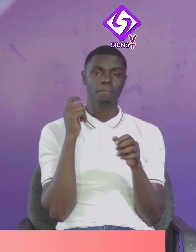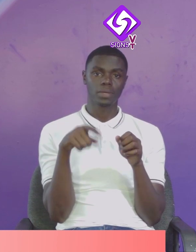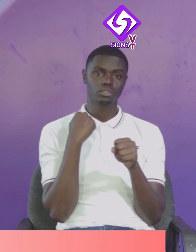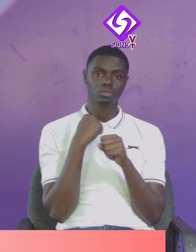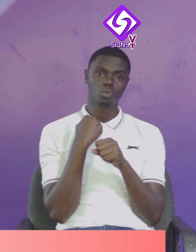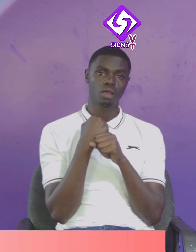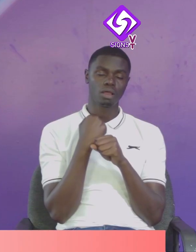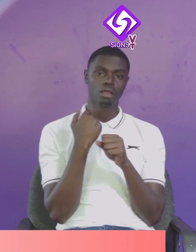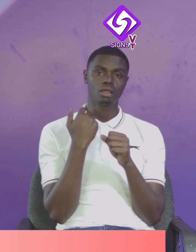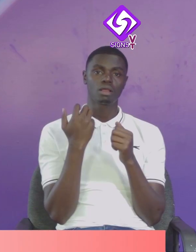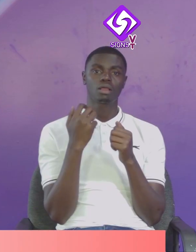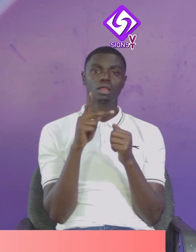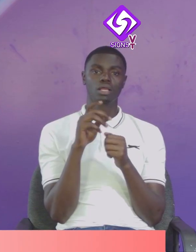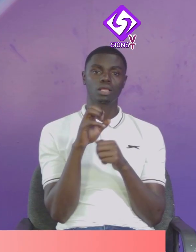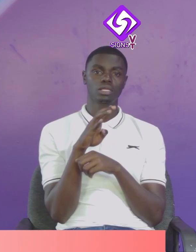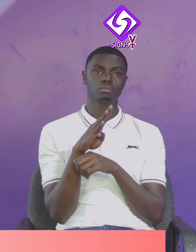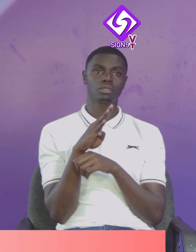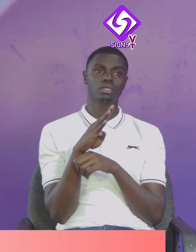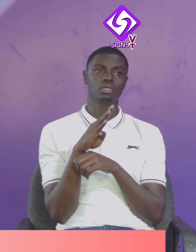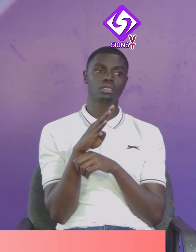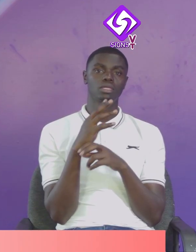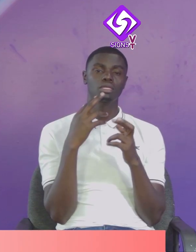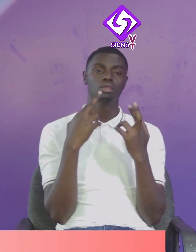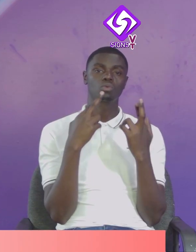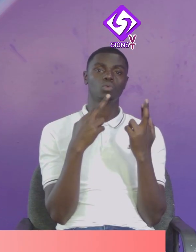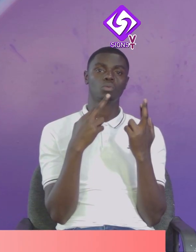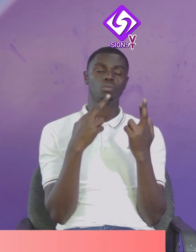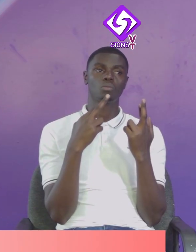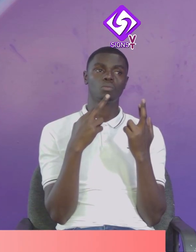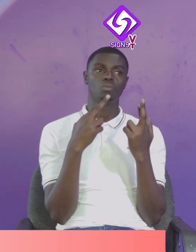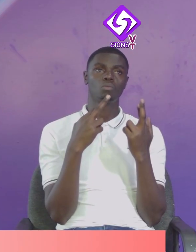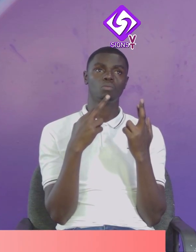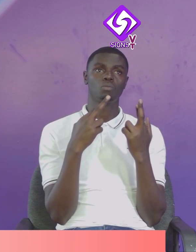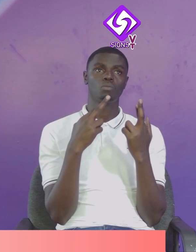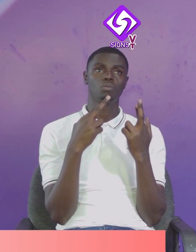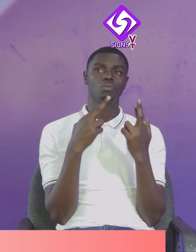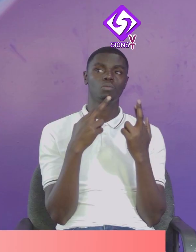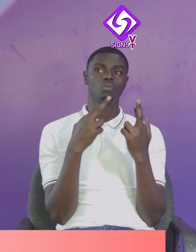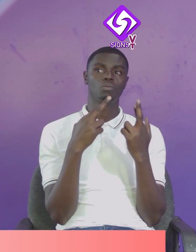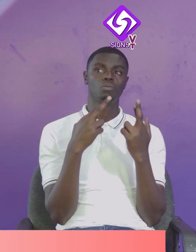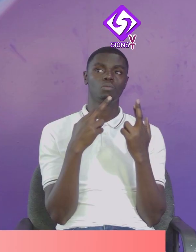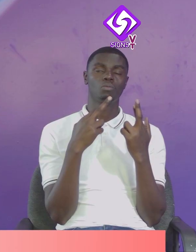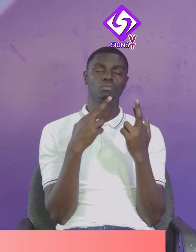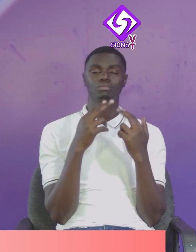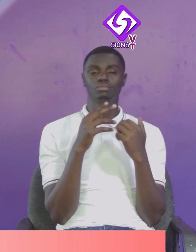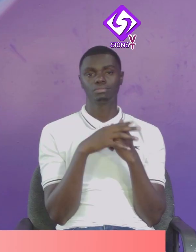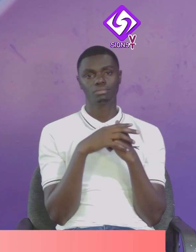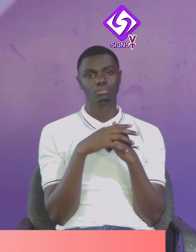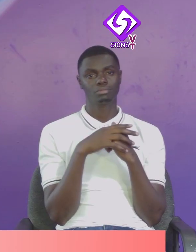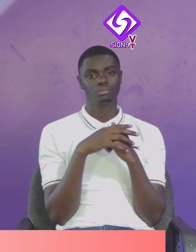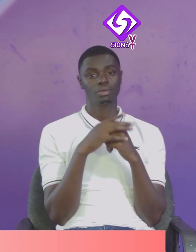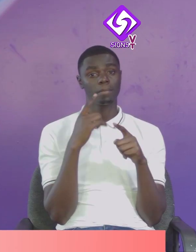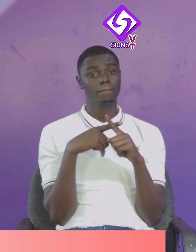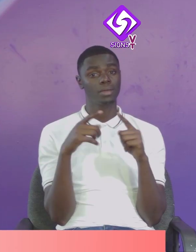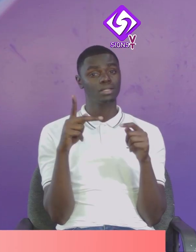Because KCB, we hoped that they should be in the top, let's say top 5. But now